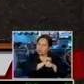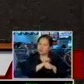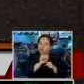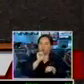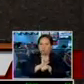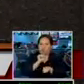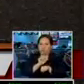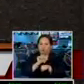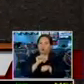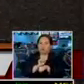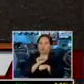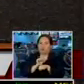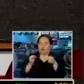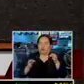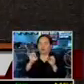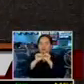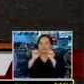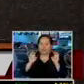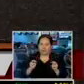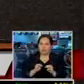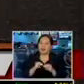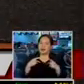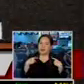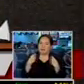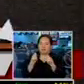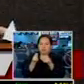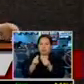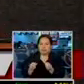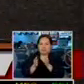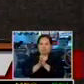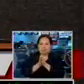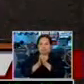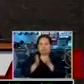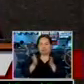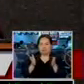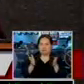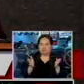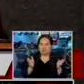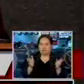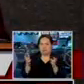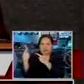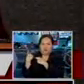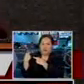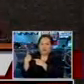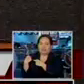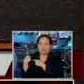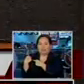system, and it carries with it a grave and serious